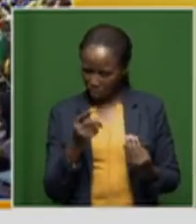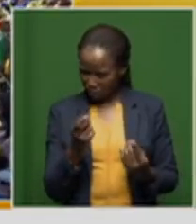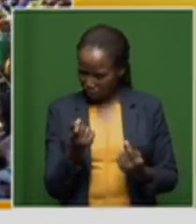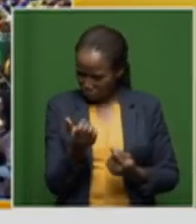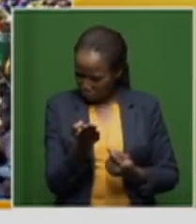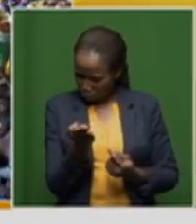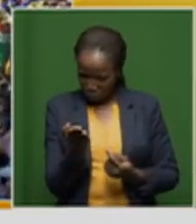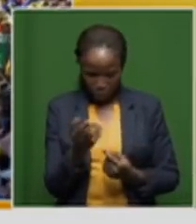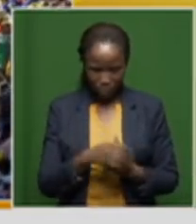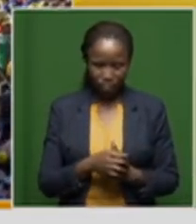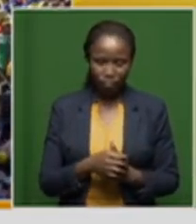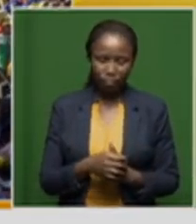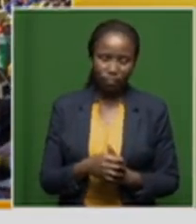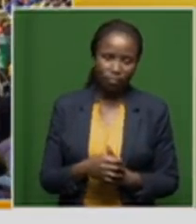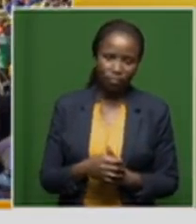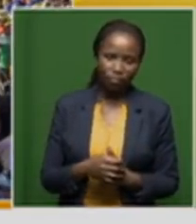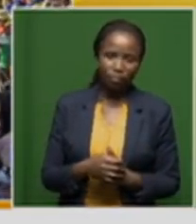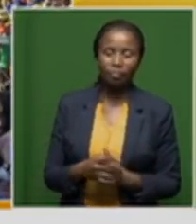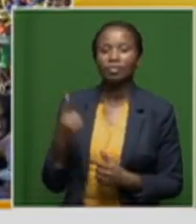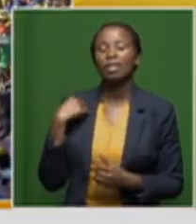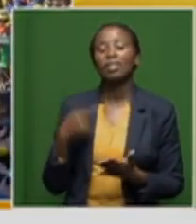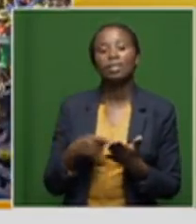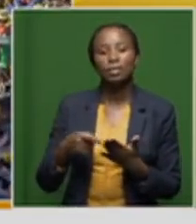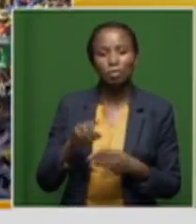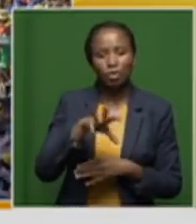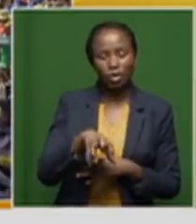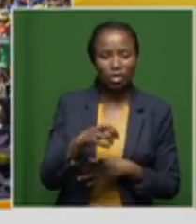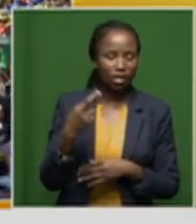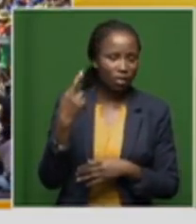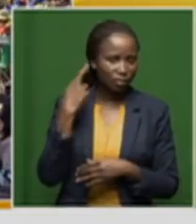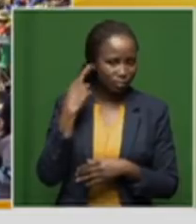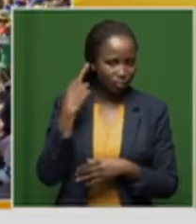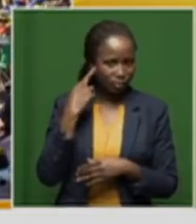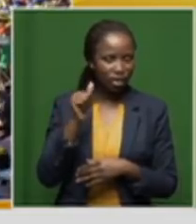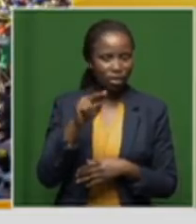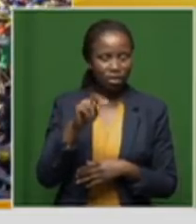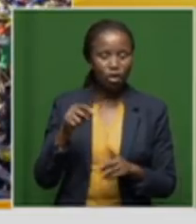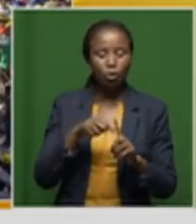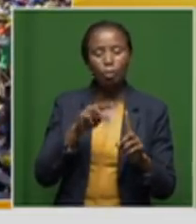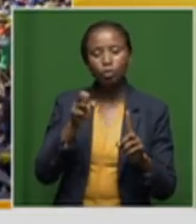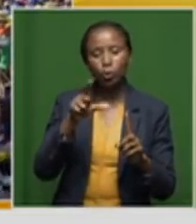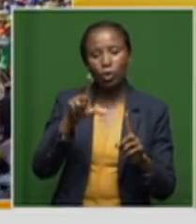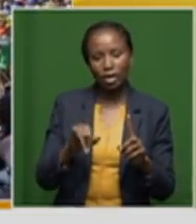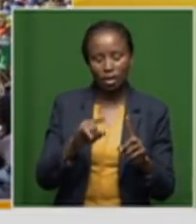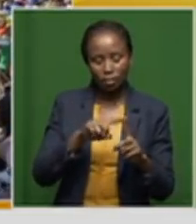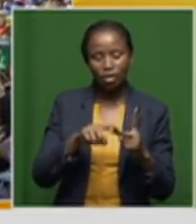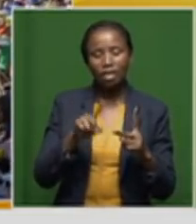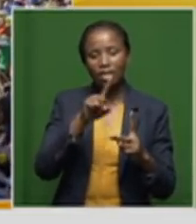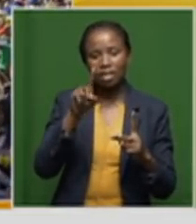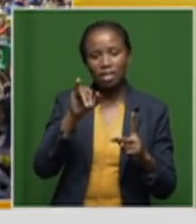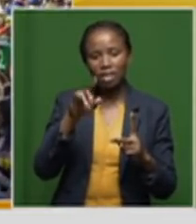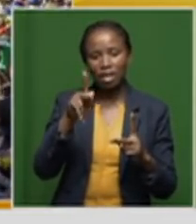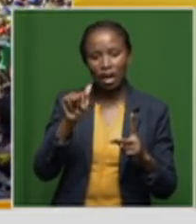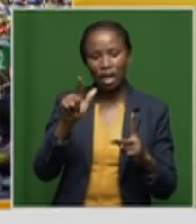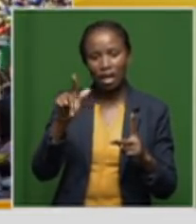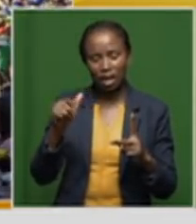they'd hoped to come out here today. Last week, the provincial secretary of the ANC, in particular Mtumseni Ntuli, and the chairperson Sithe Zigalala, they were